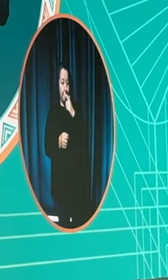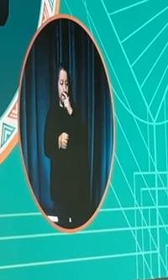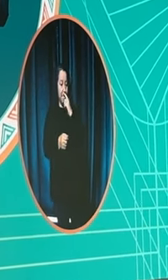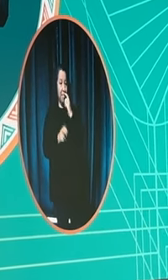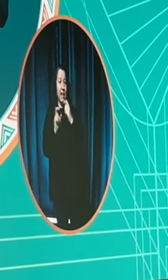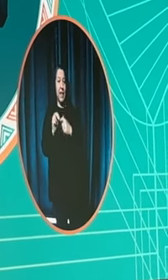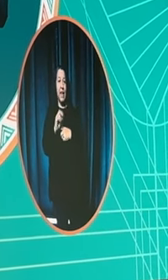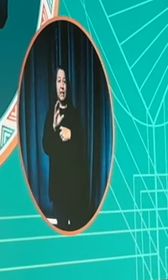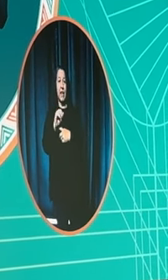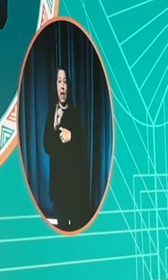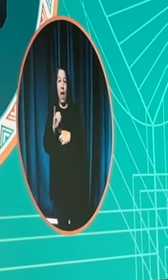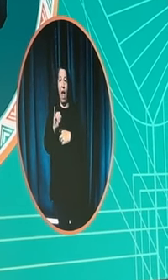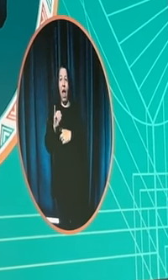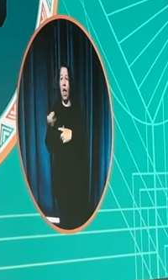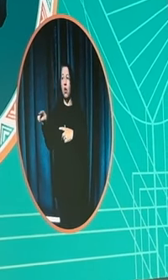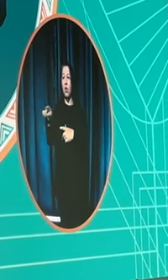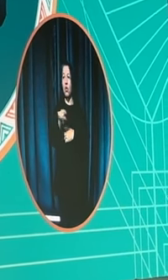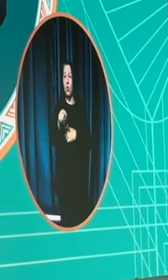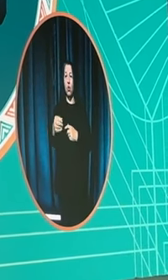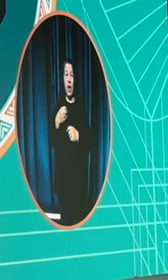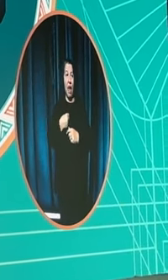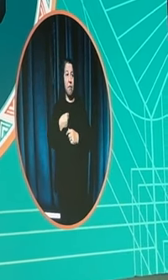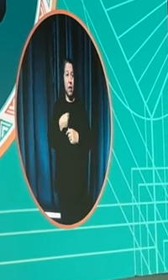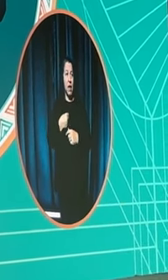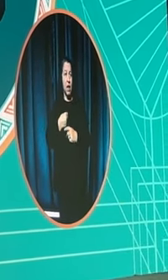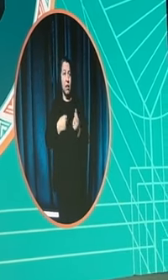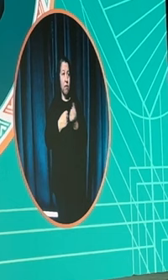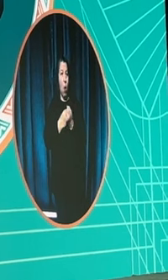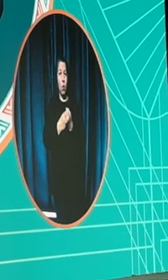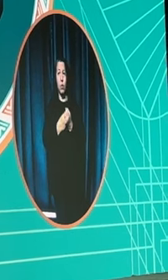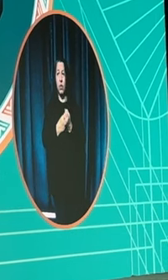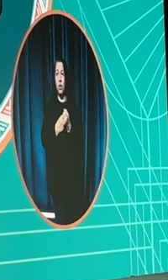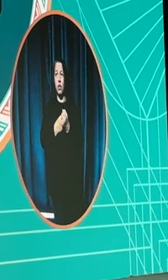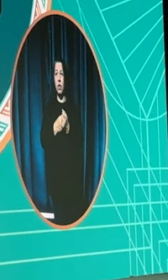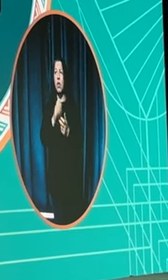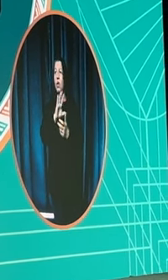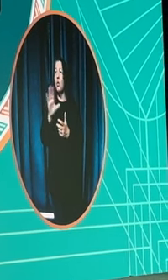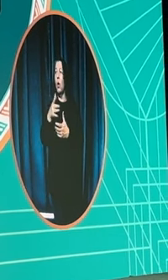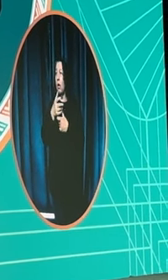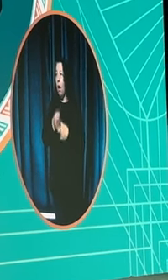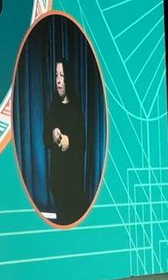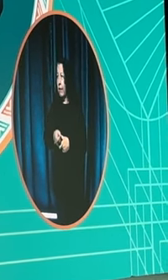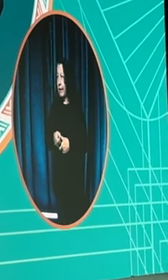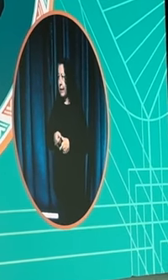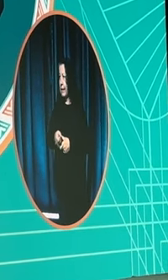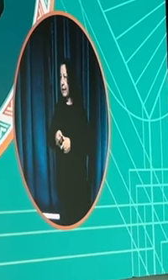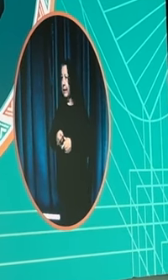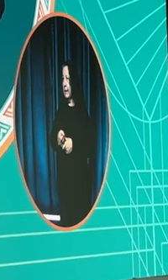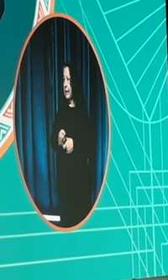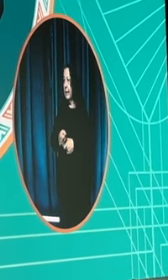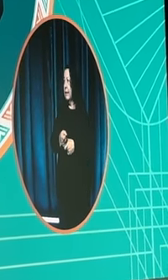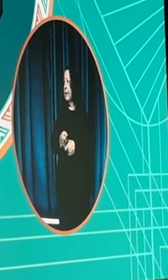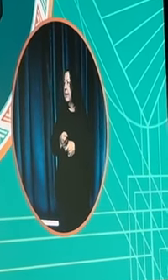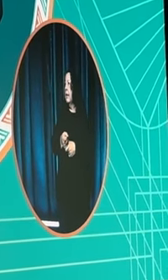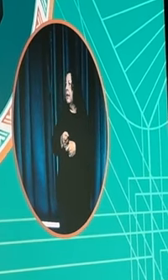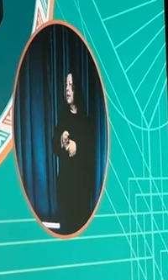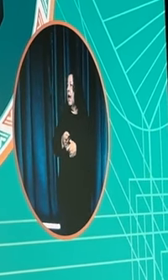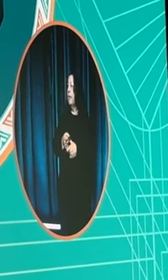NCAI, you gave me the vote yesterday. You gave me your confidence, and in